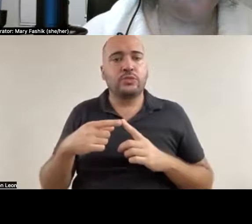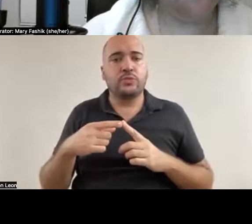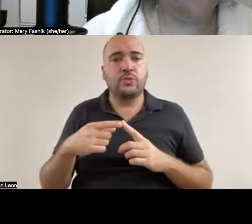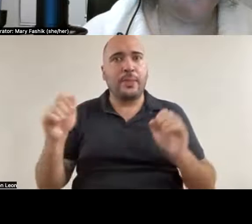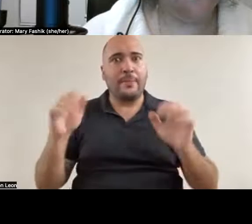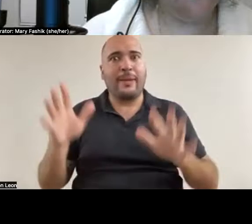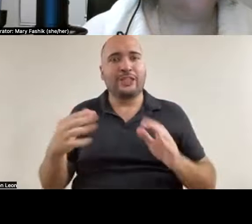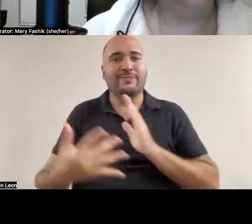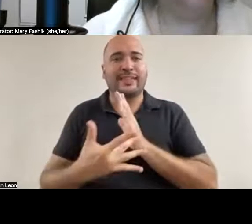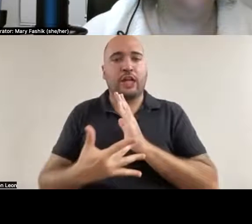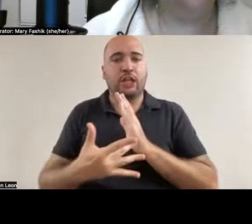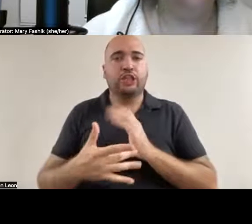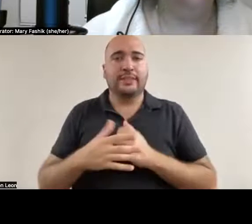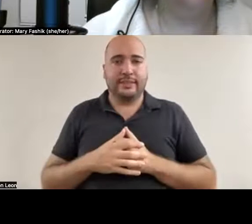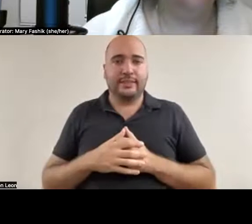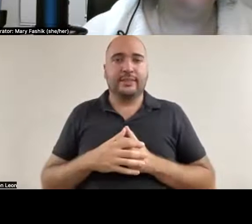of technology.